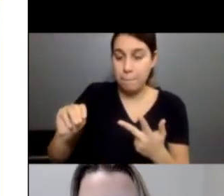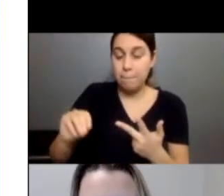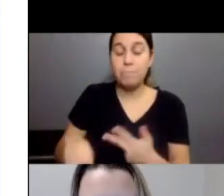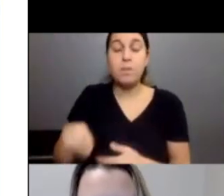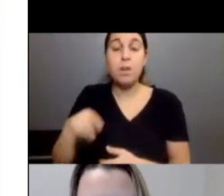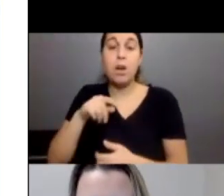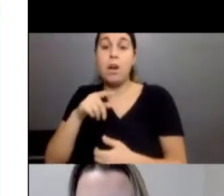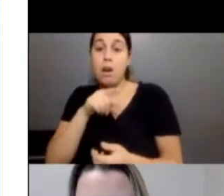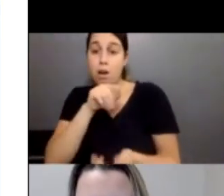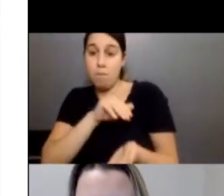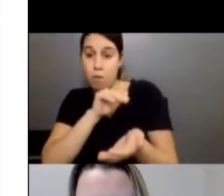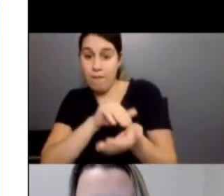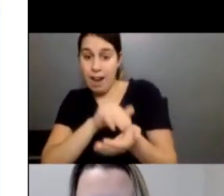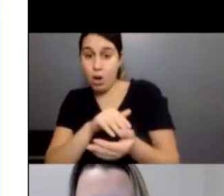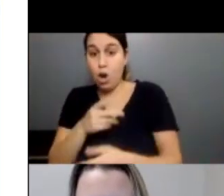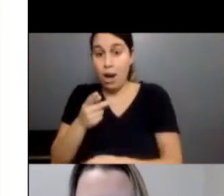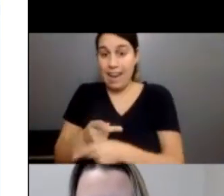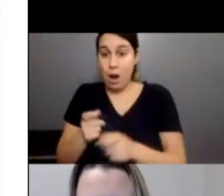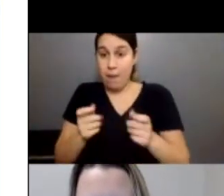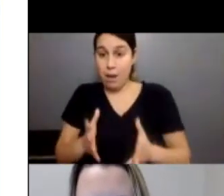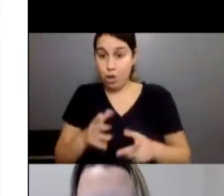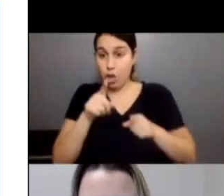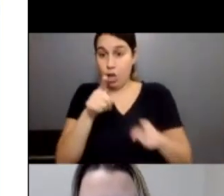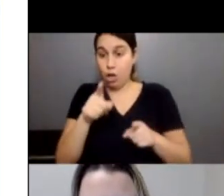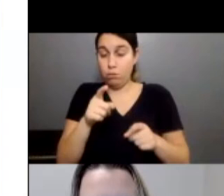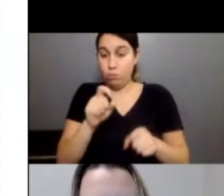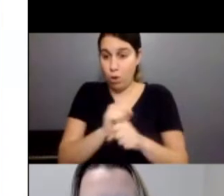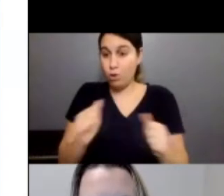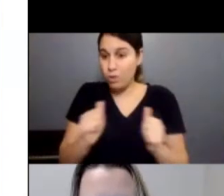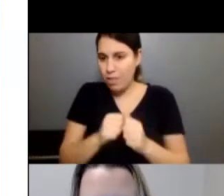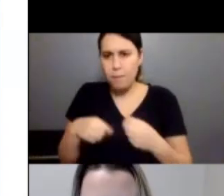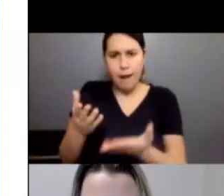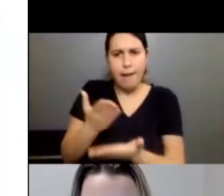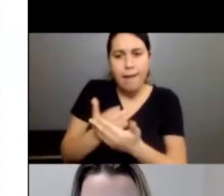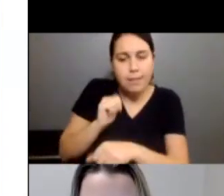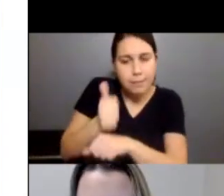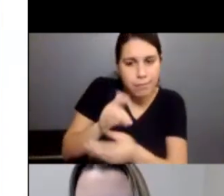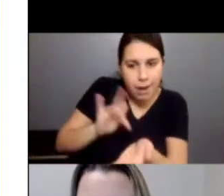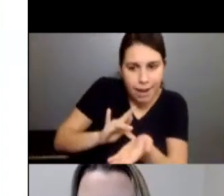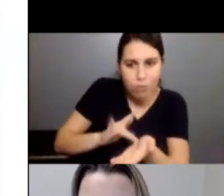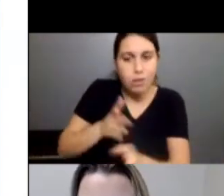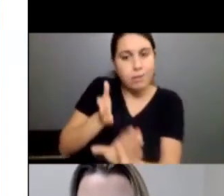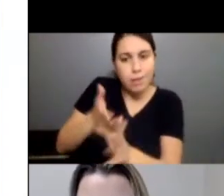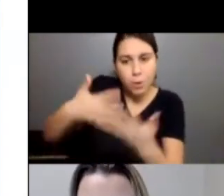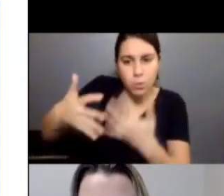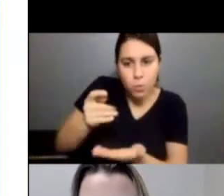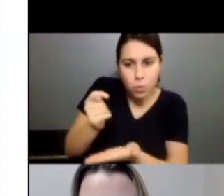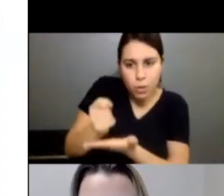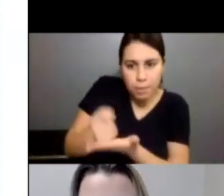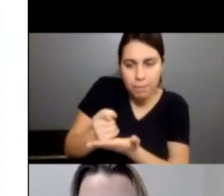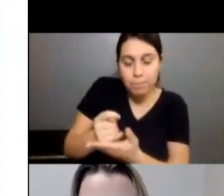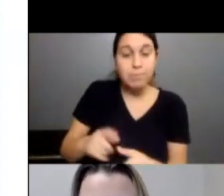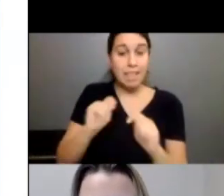care manager work together in providing evidence-based medication and psychosocial treatments. And the team